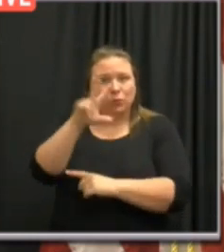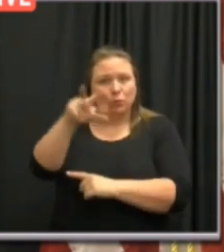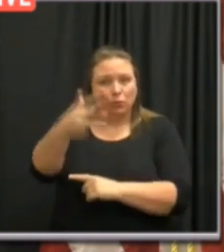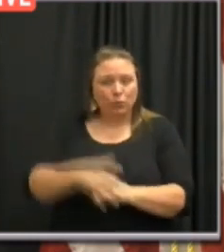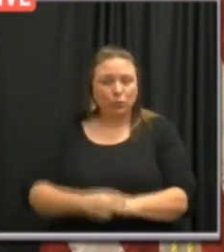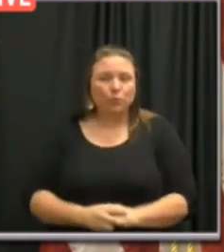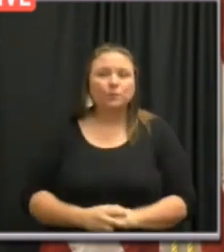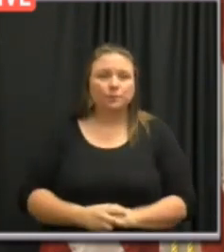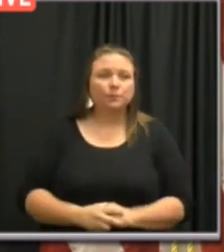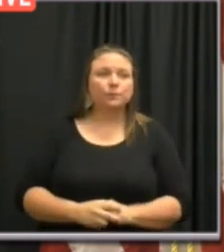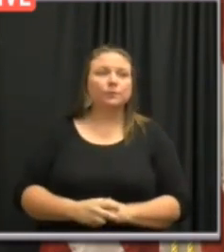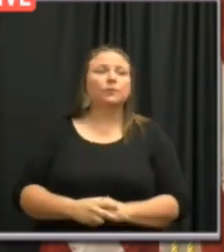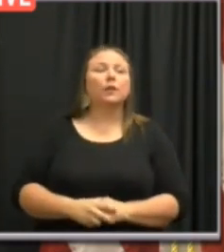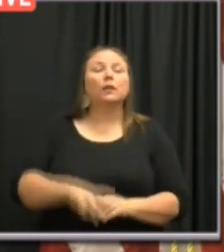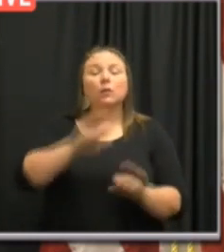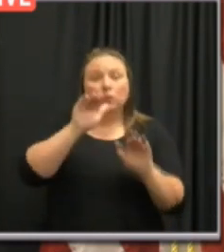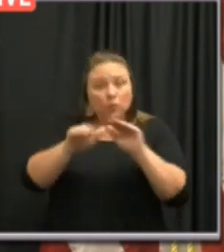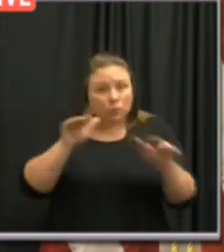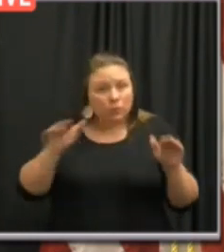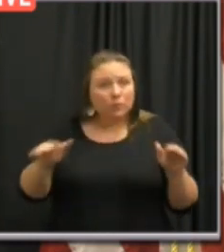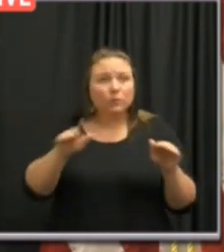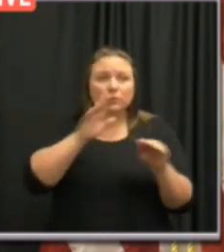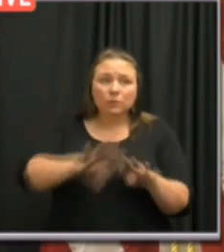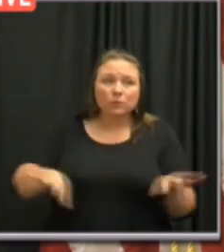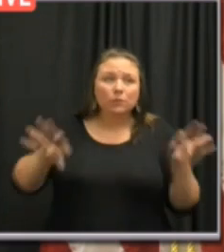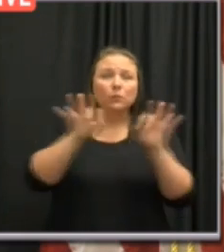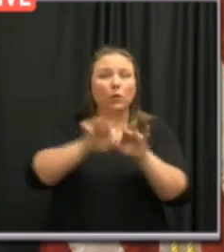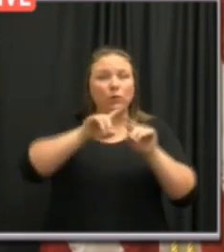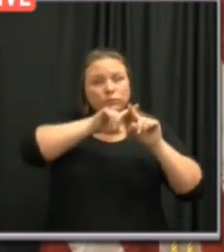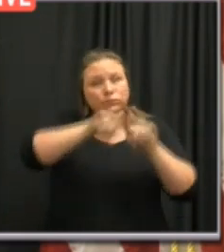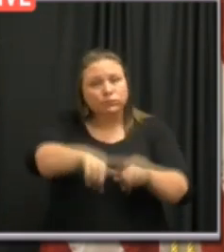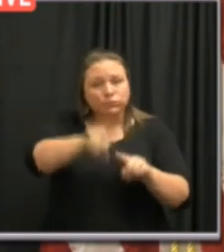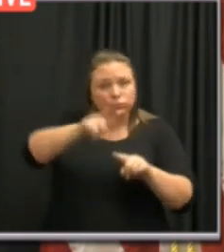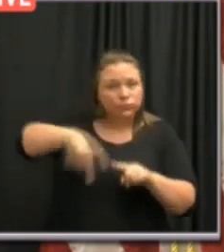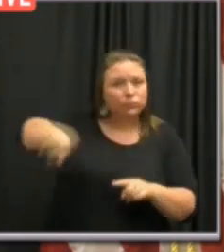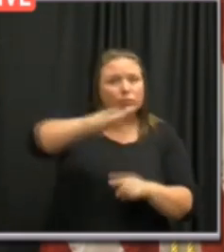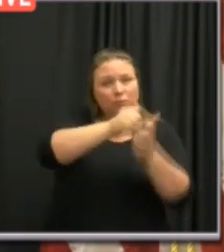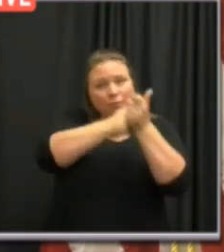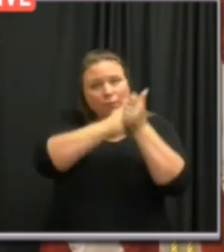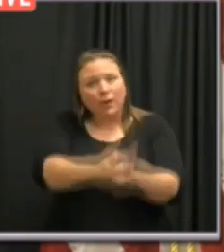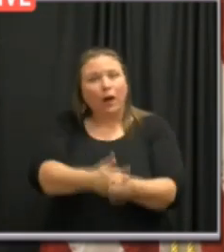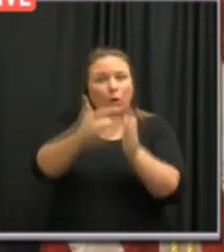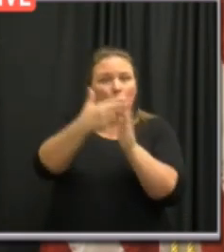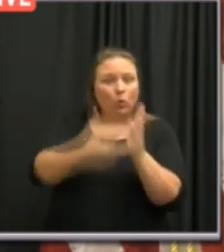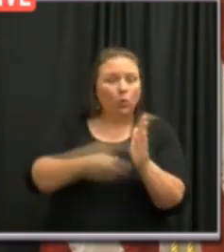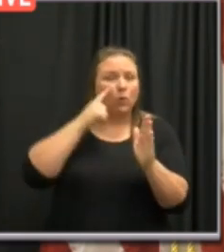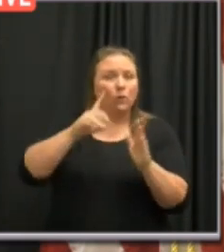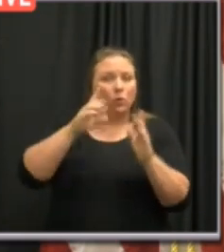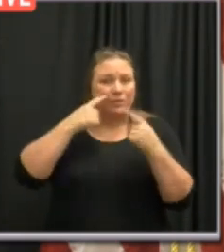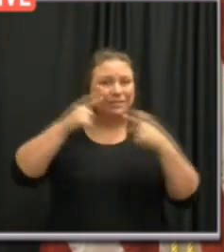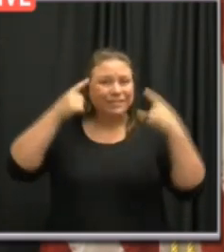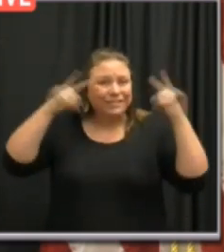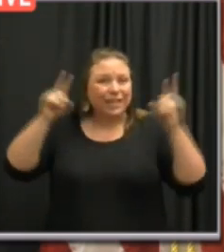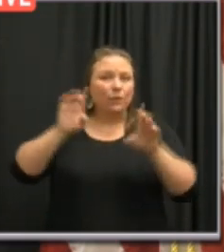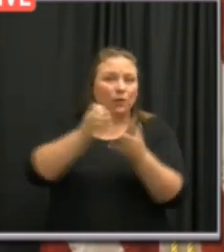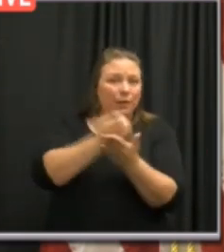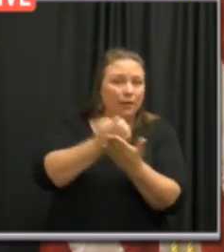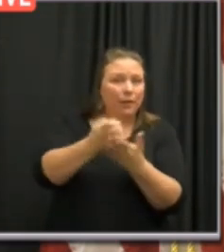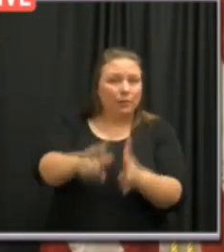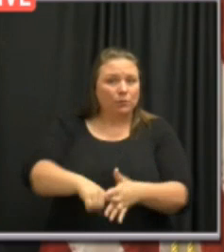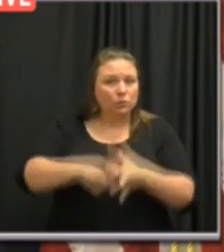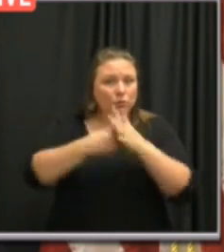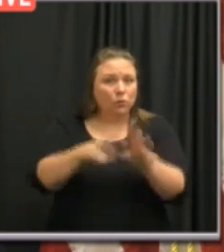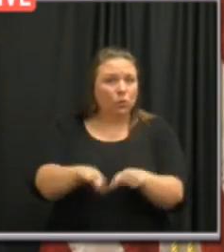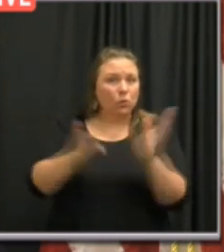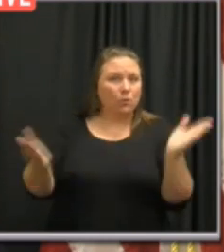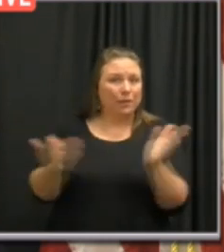tornado. Remember, we are counting on everyone's compliance for a successful economic restart.